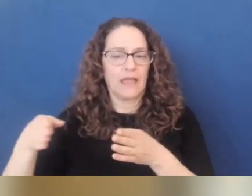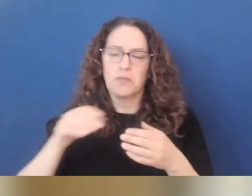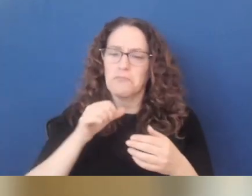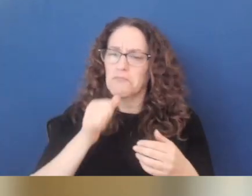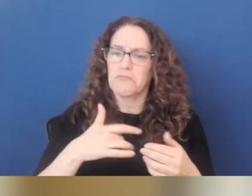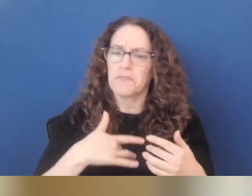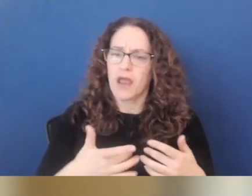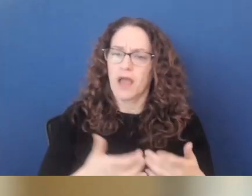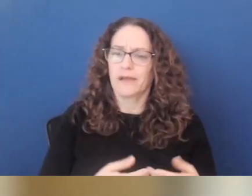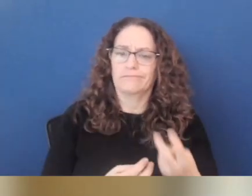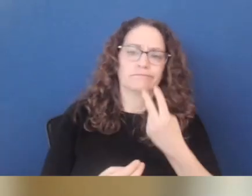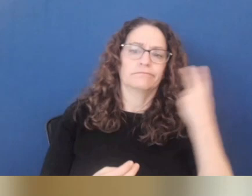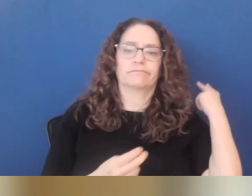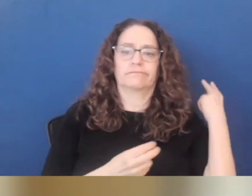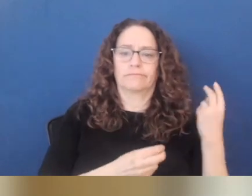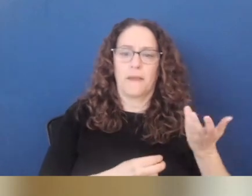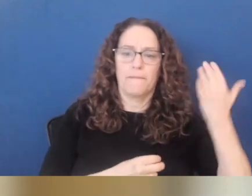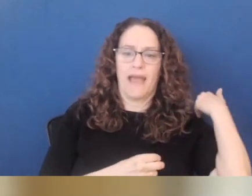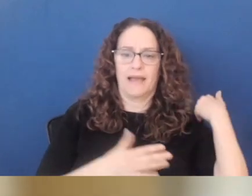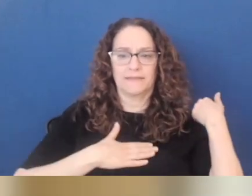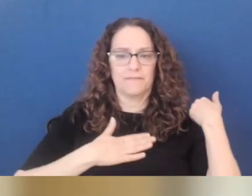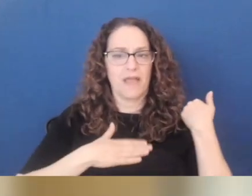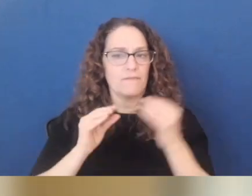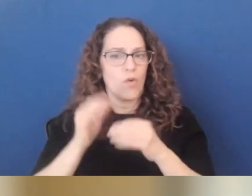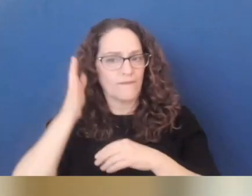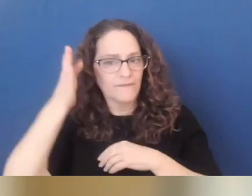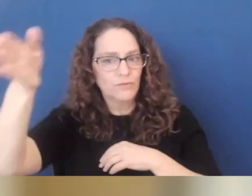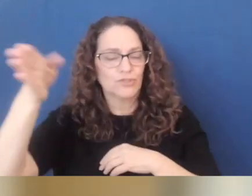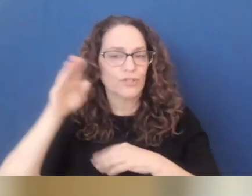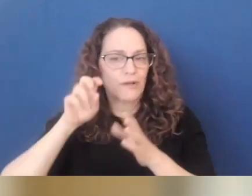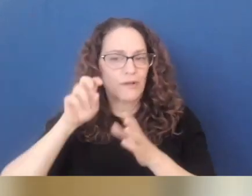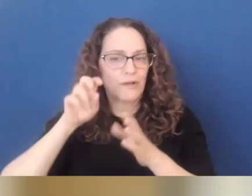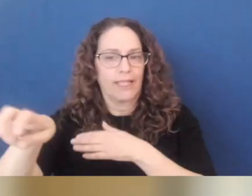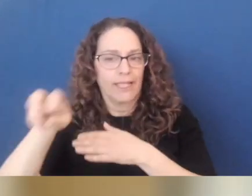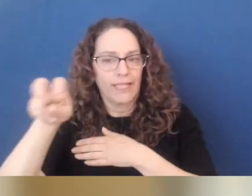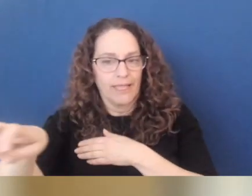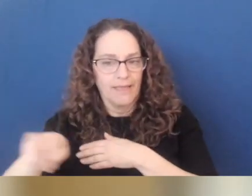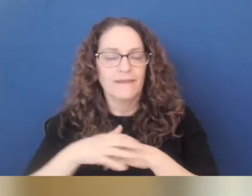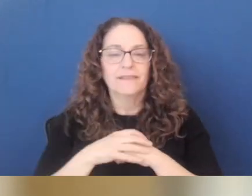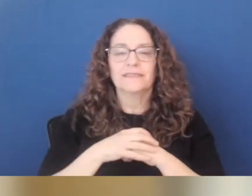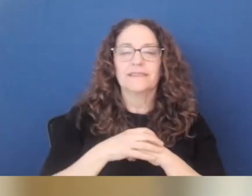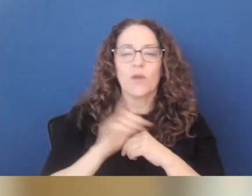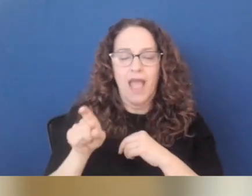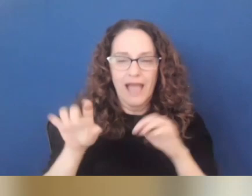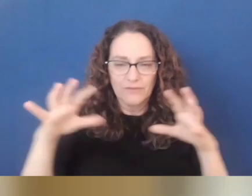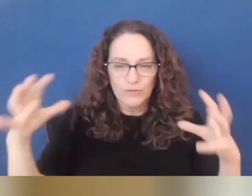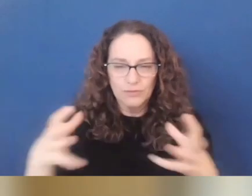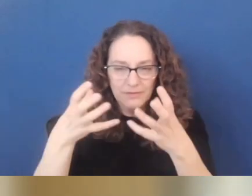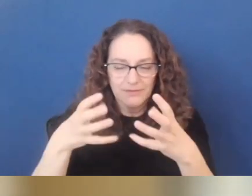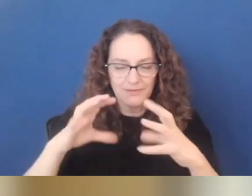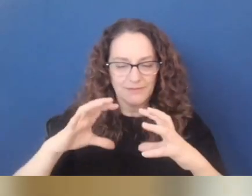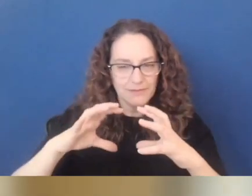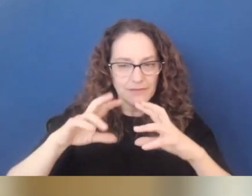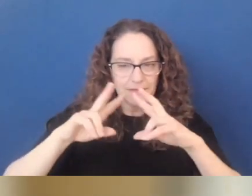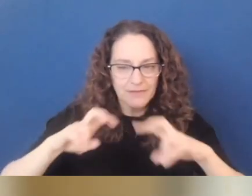mind just likes to conceive of the future. So I've had to unpack again and again the subtle insecurity, the